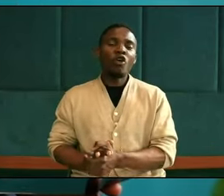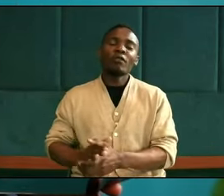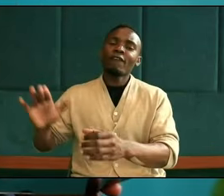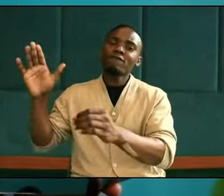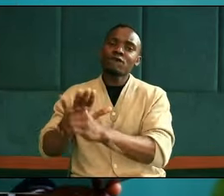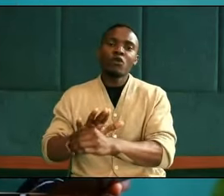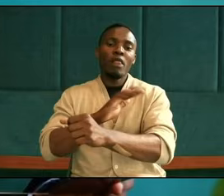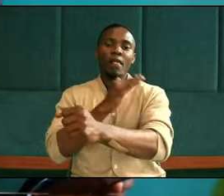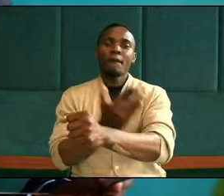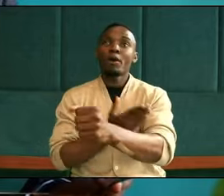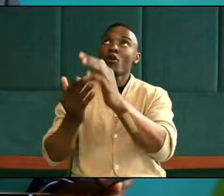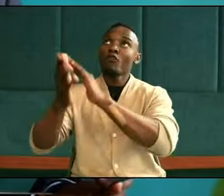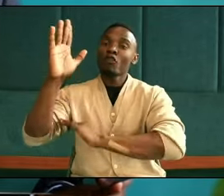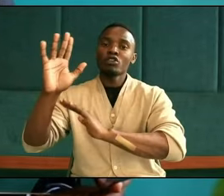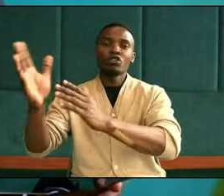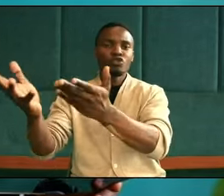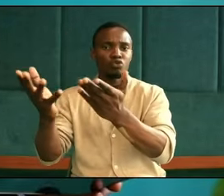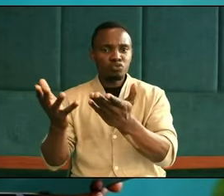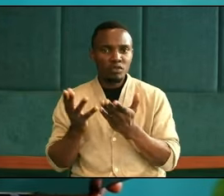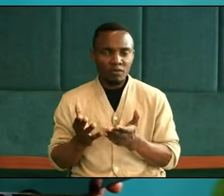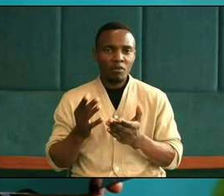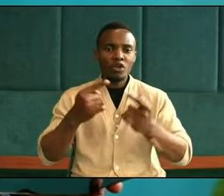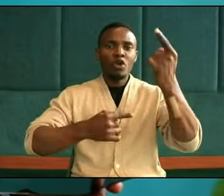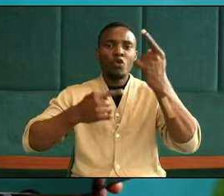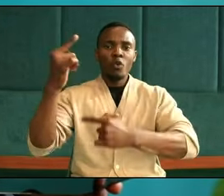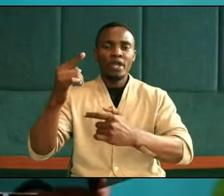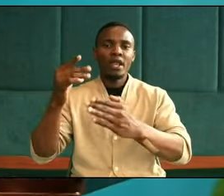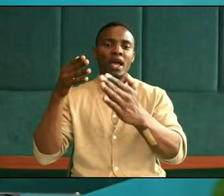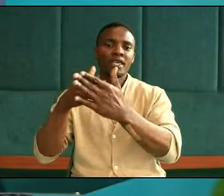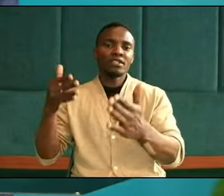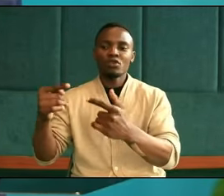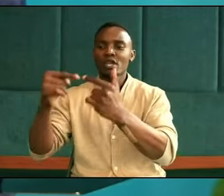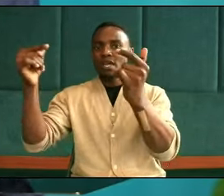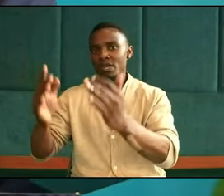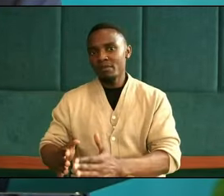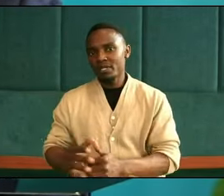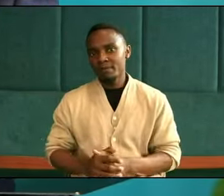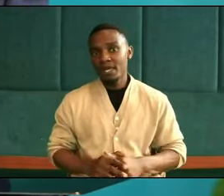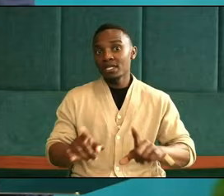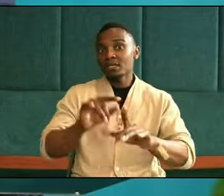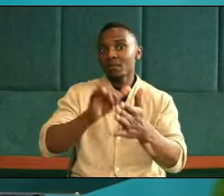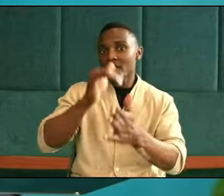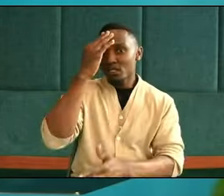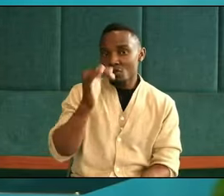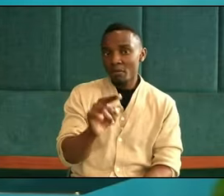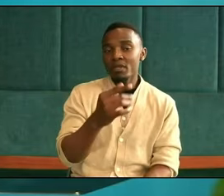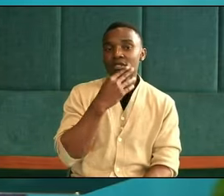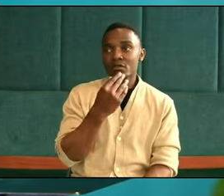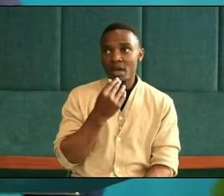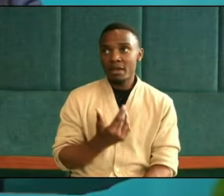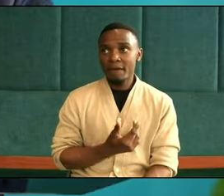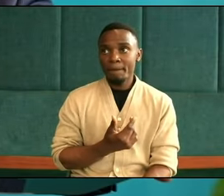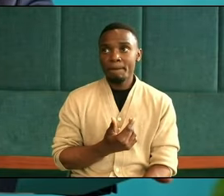God to grant him victory over the Philistines. That's why Jonathan is